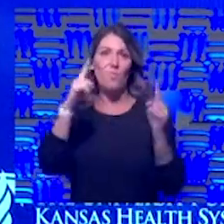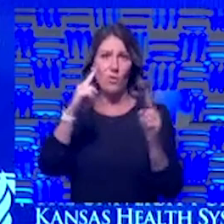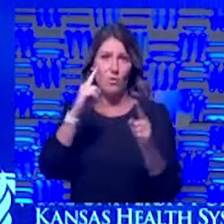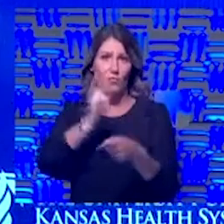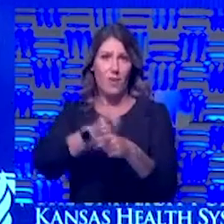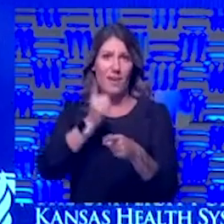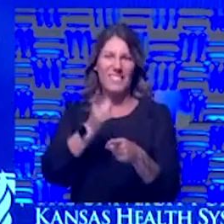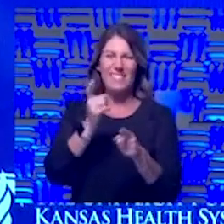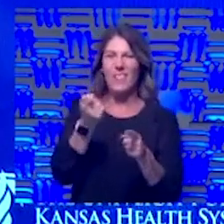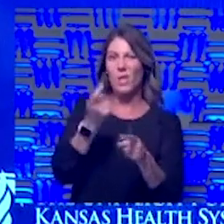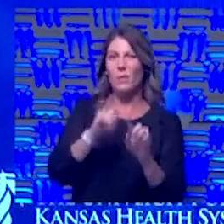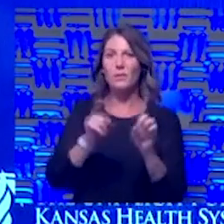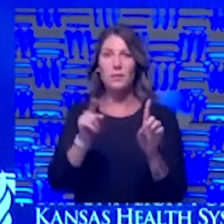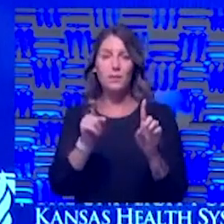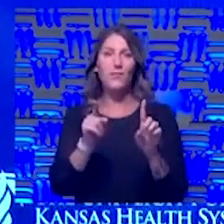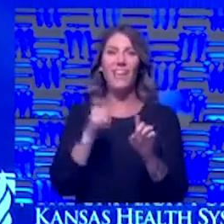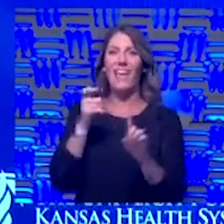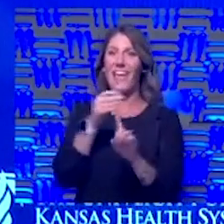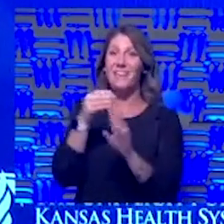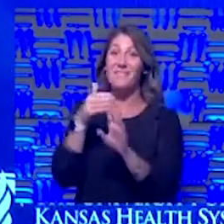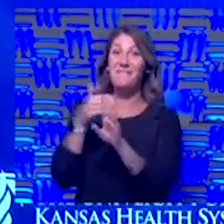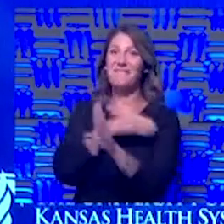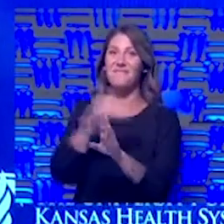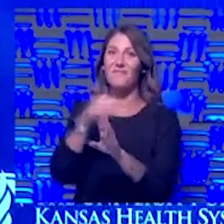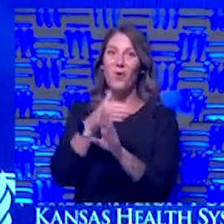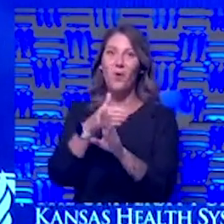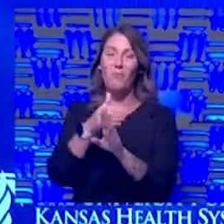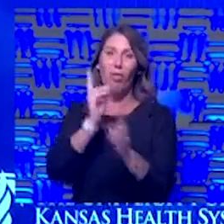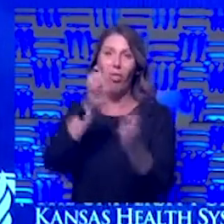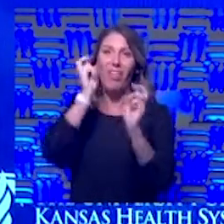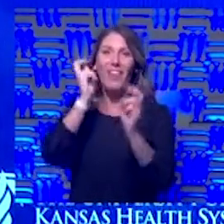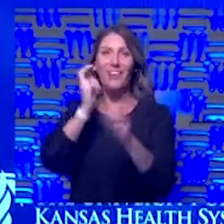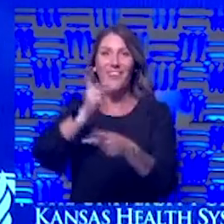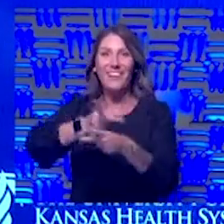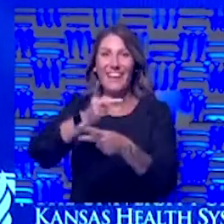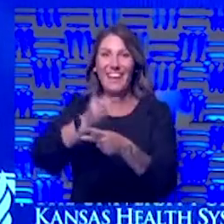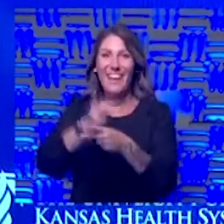as a pulmonary critical care doc, former critical care, now don't do that as much anymore.